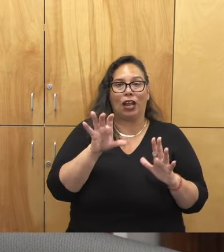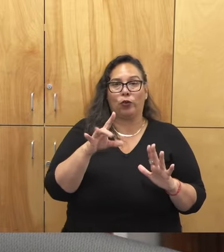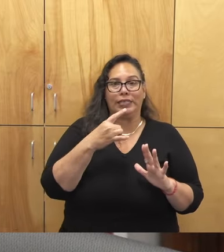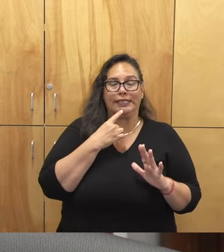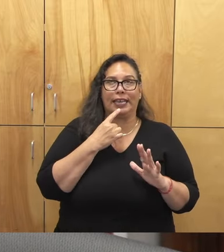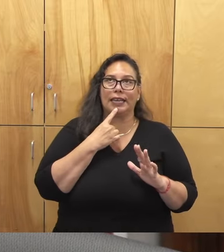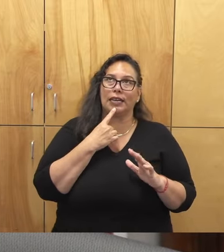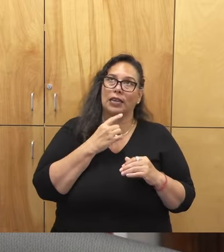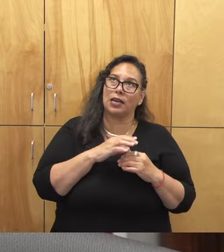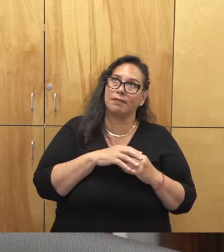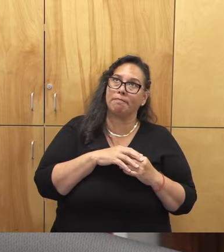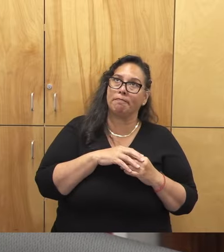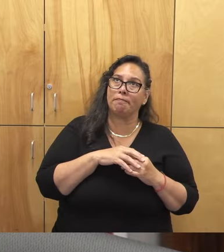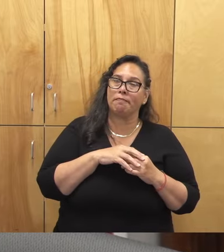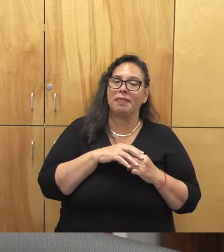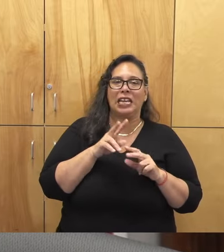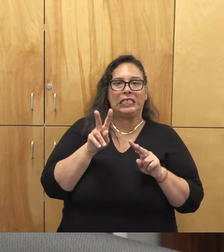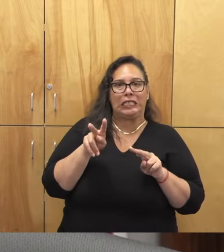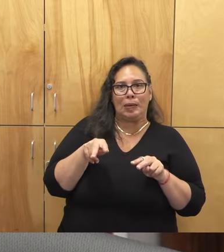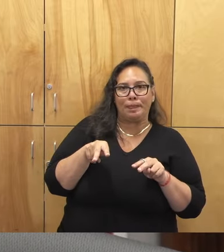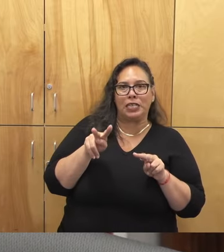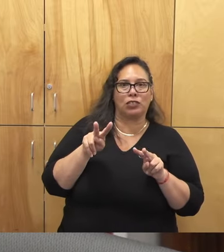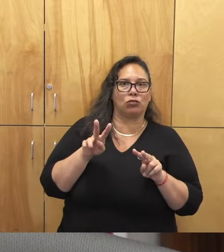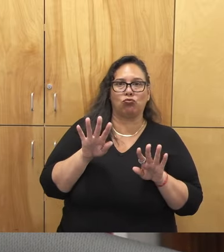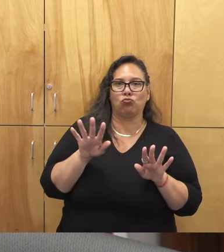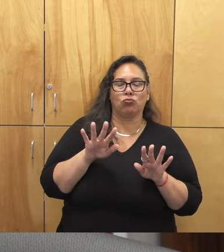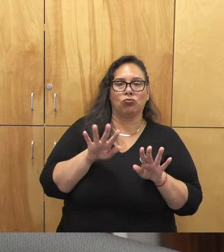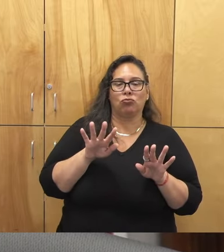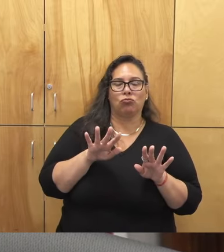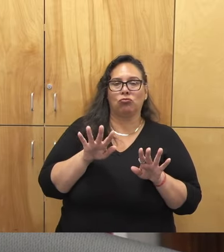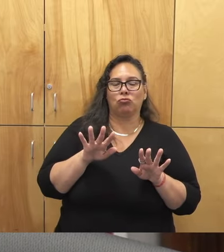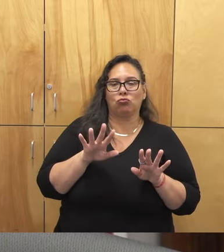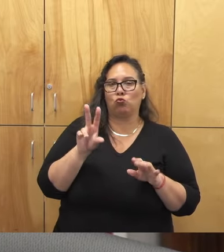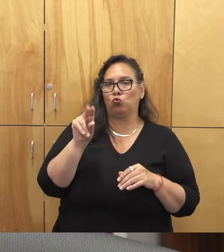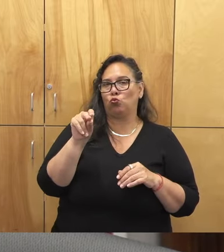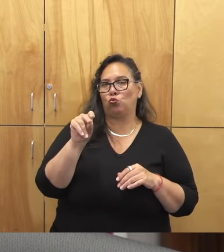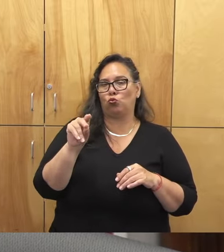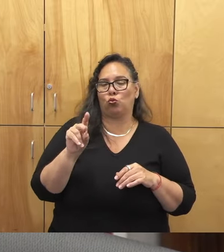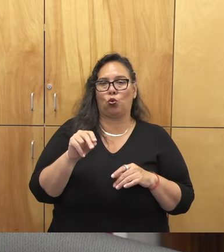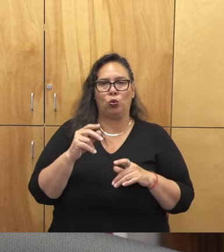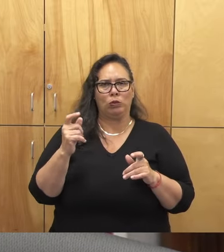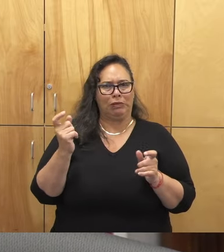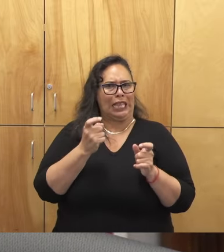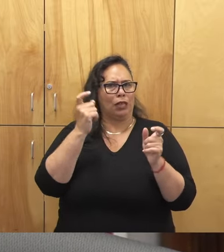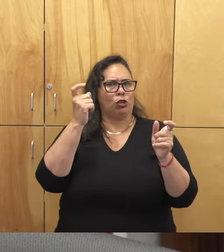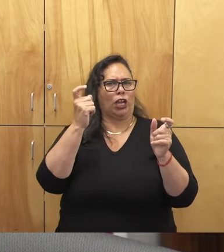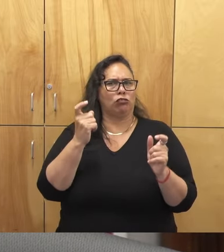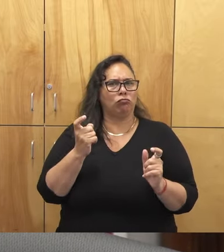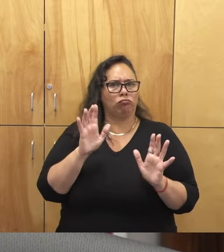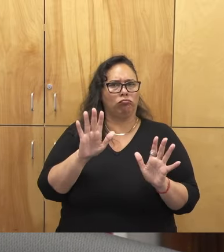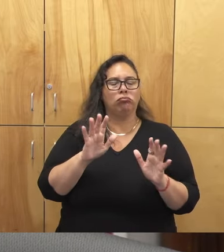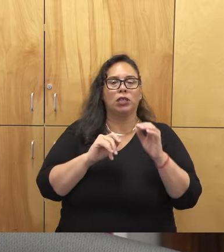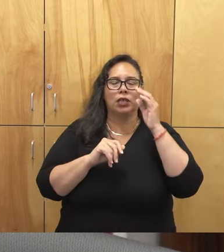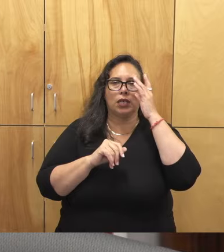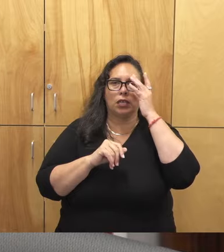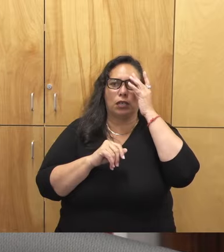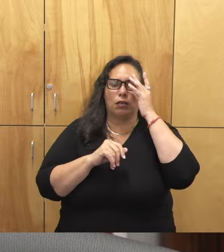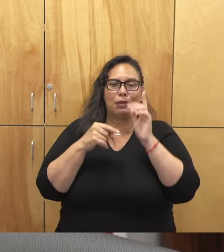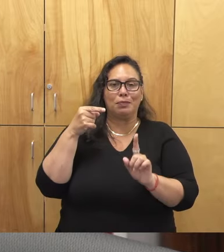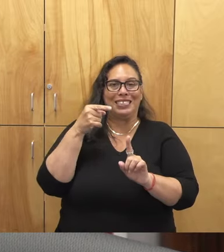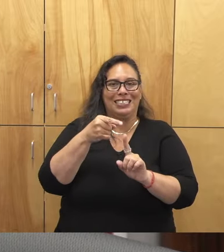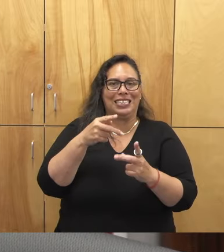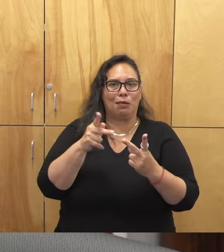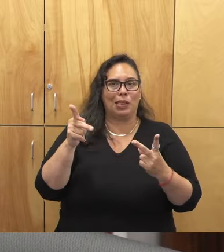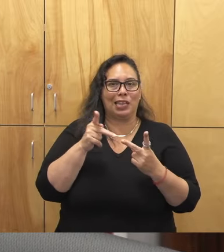in a way that's diminishing the celebration that should have occurred all across our district, but particularly at